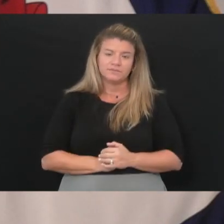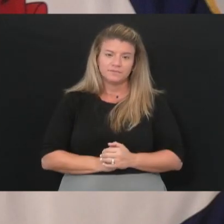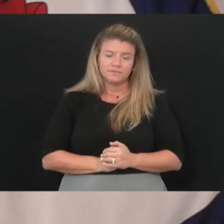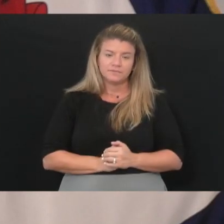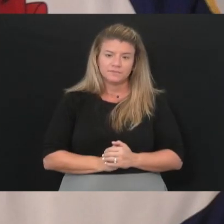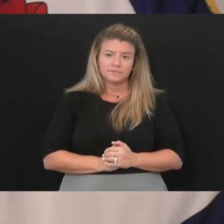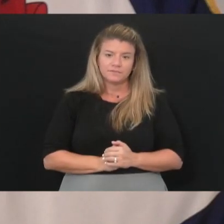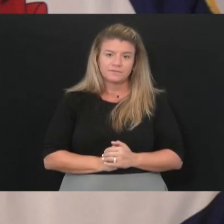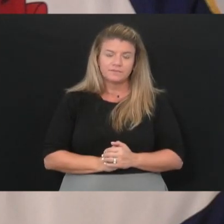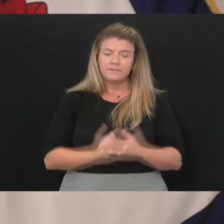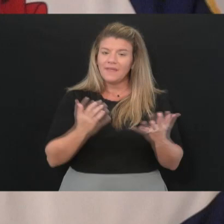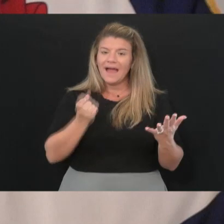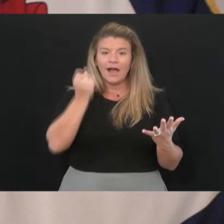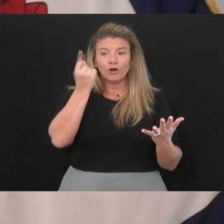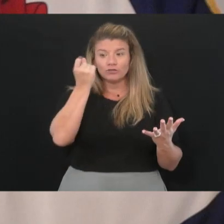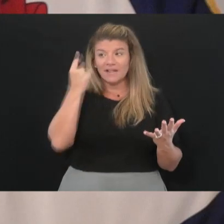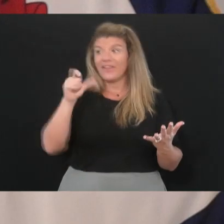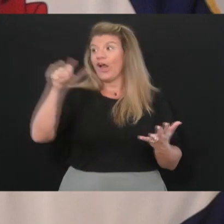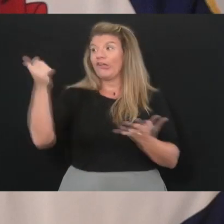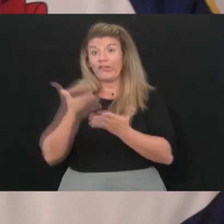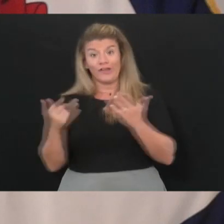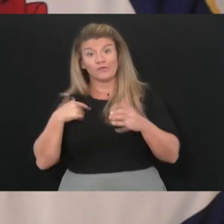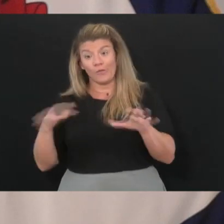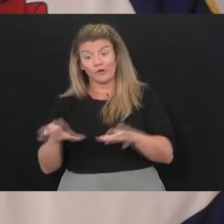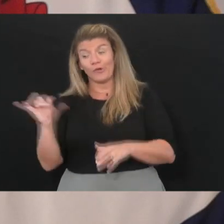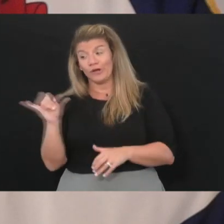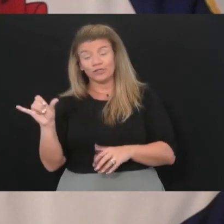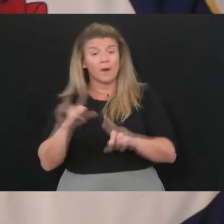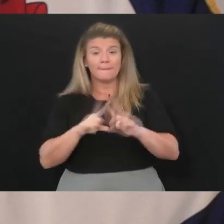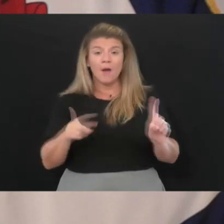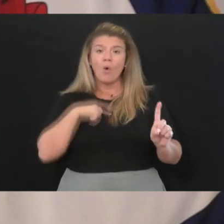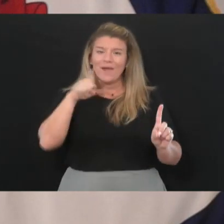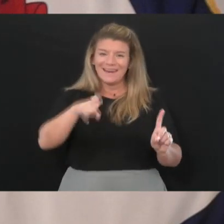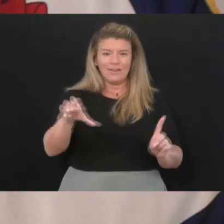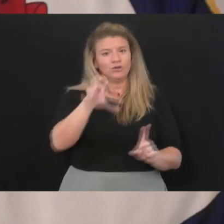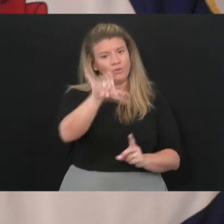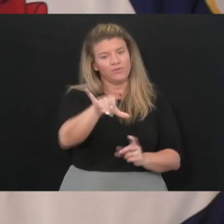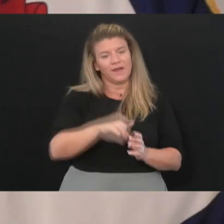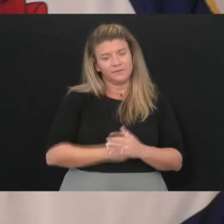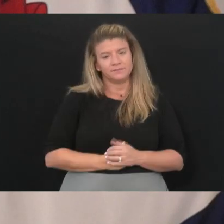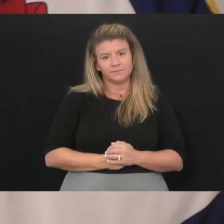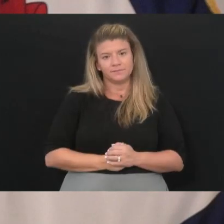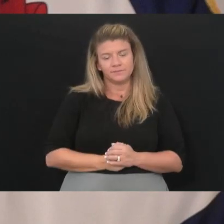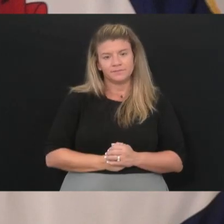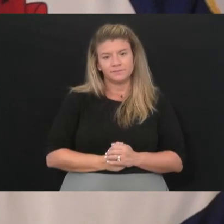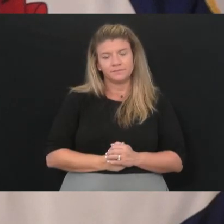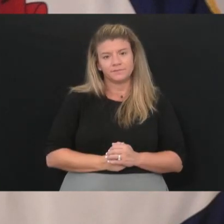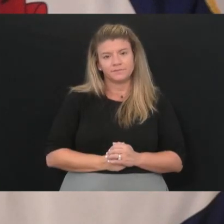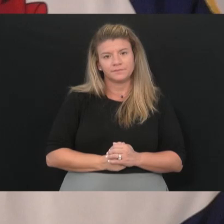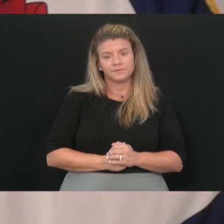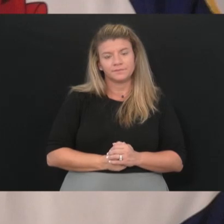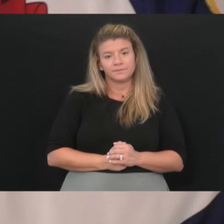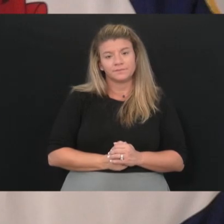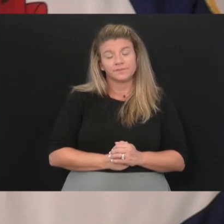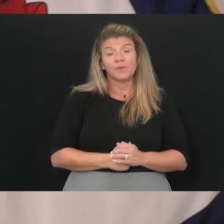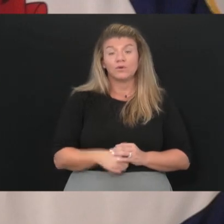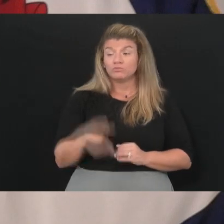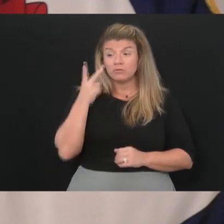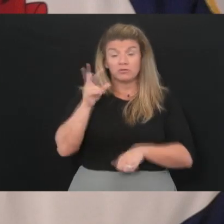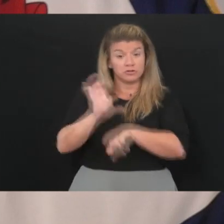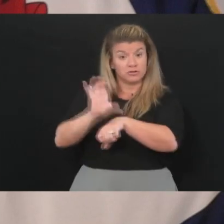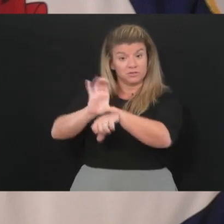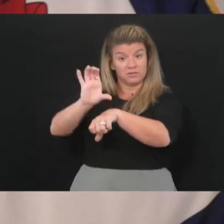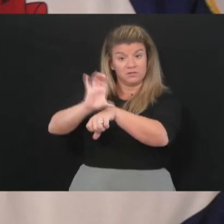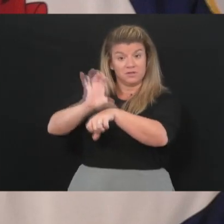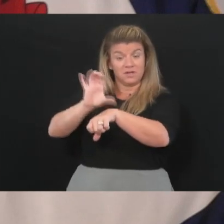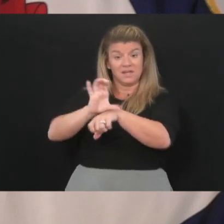the other constraints, and test everyone at those facilities. From the standpoint of our churches,